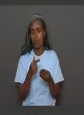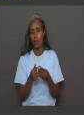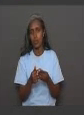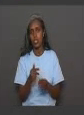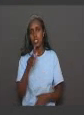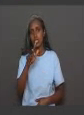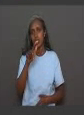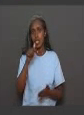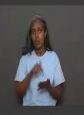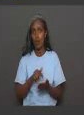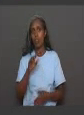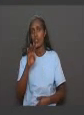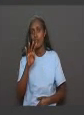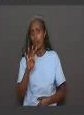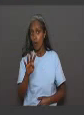is about